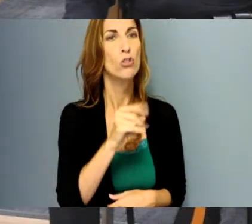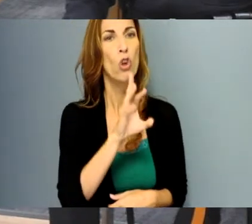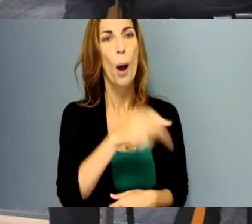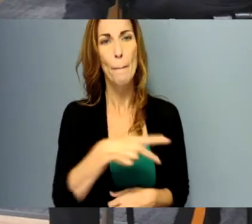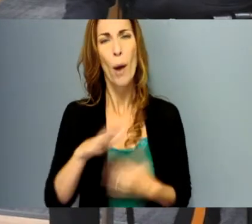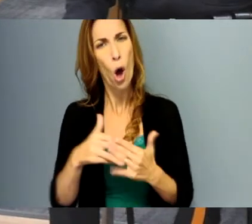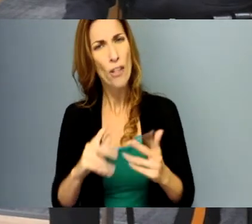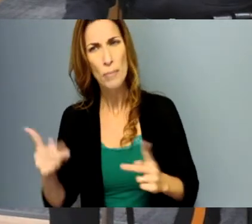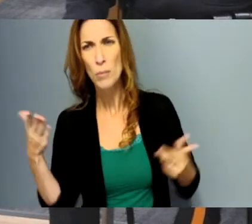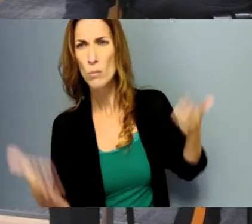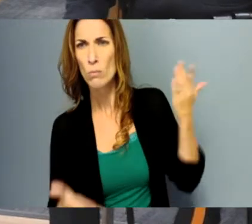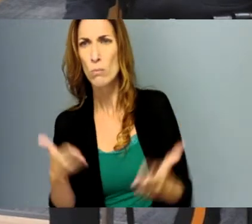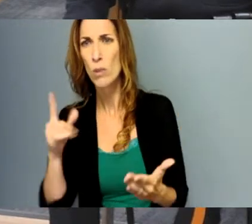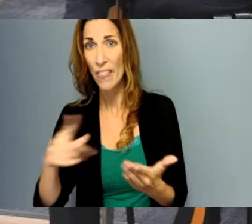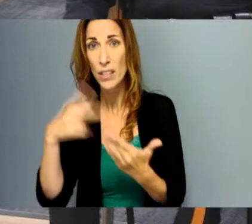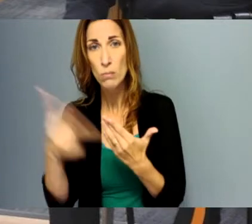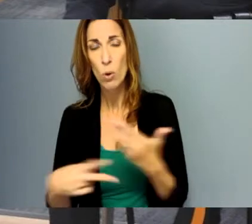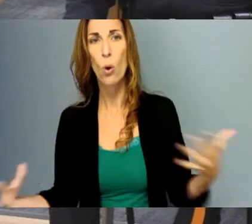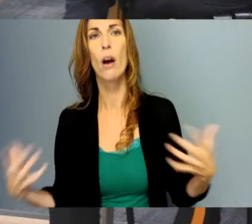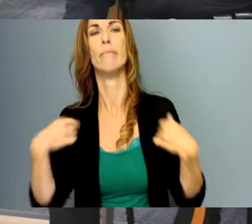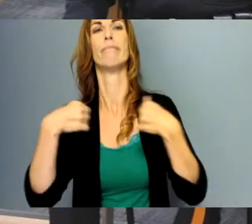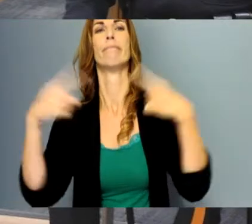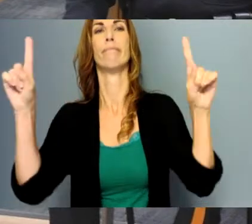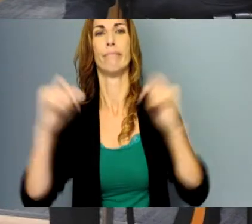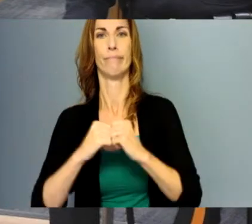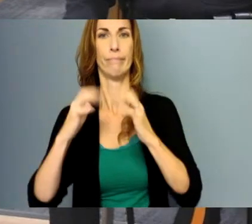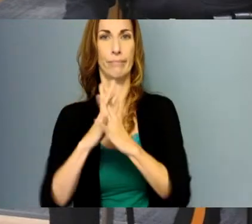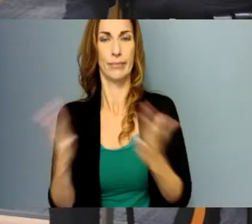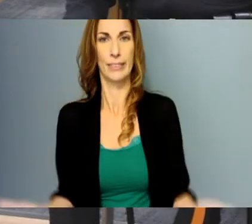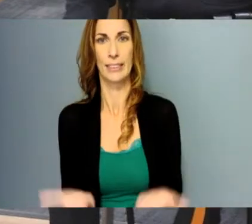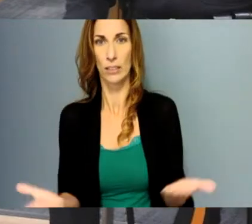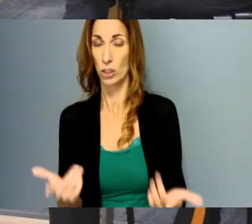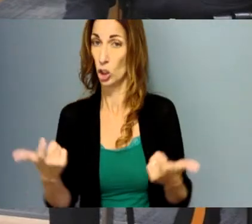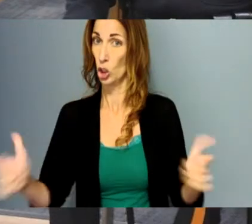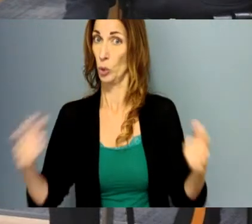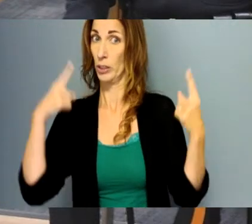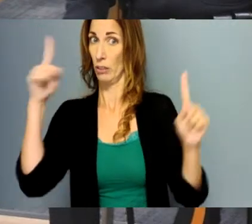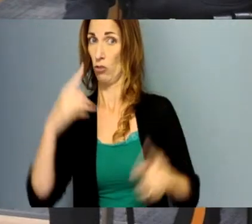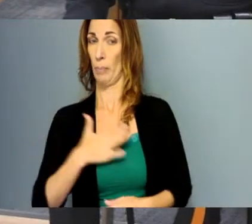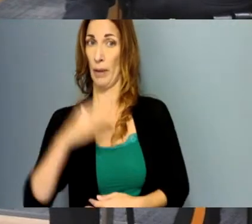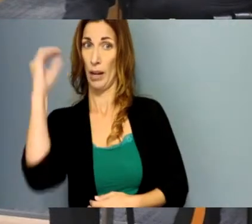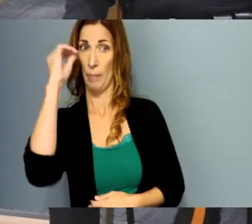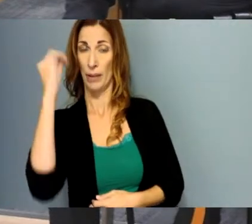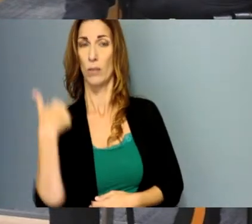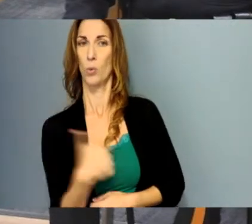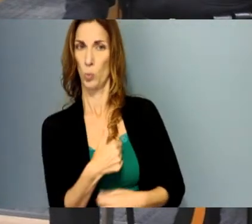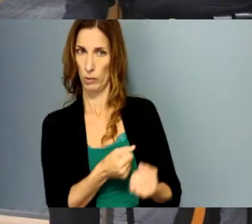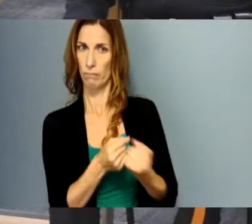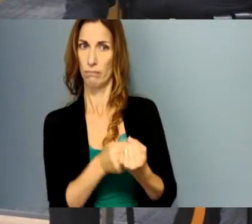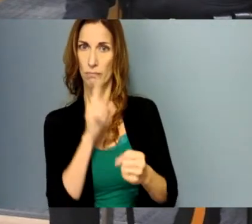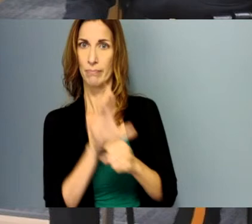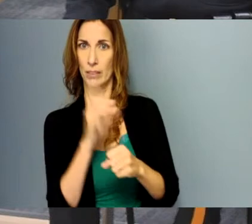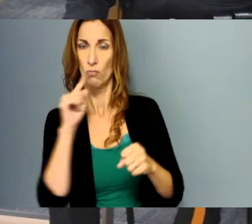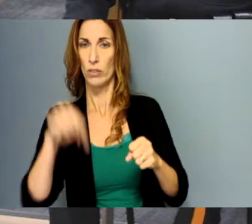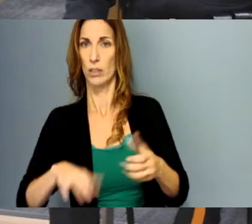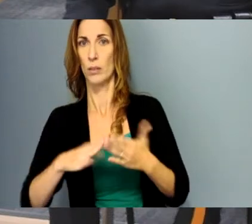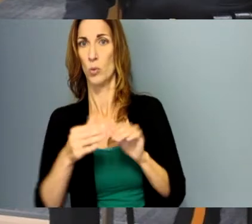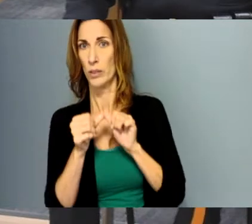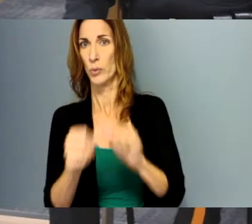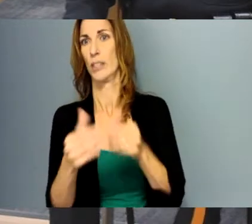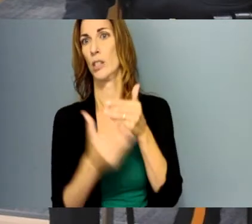this program here, and it's been a huge success, in my opinion, from Bensalem, and one that we've committed to as a township to continue for years